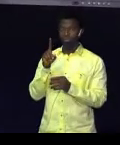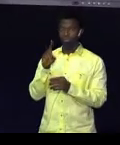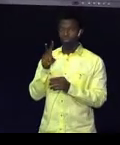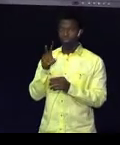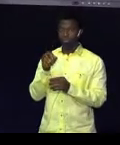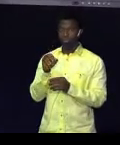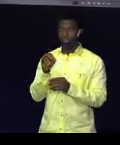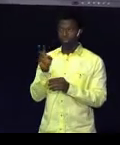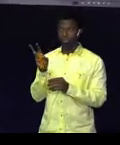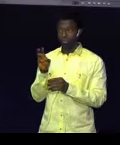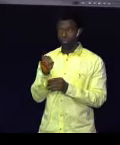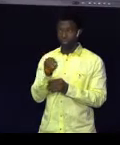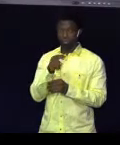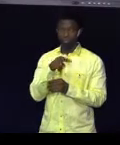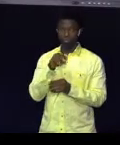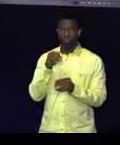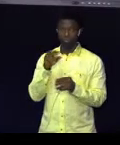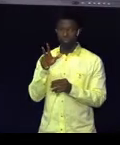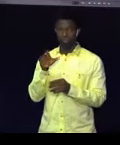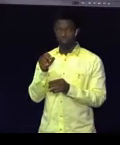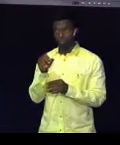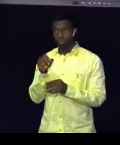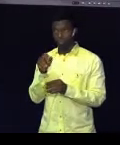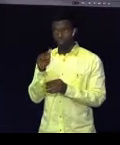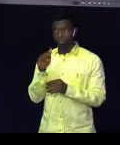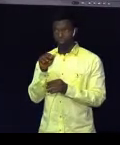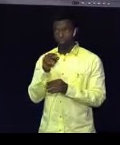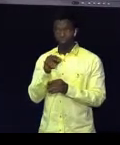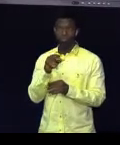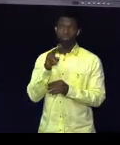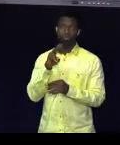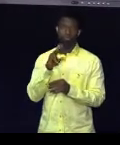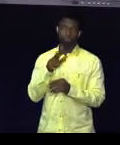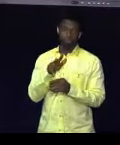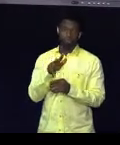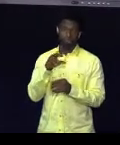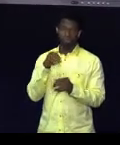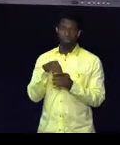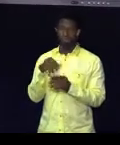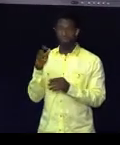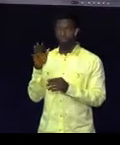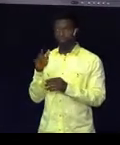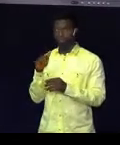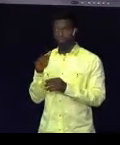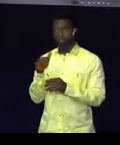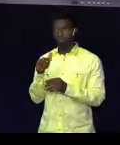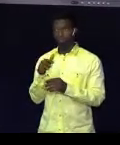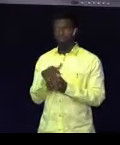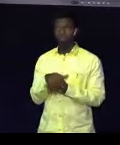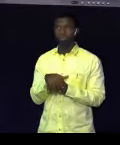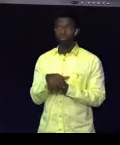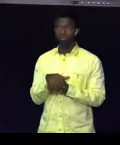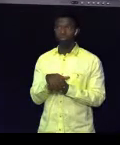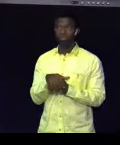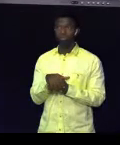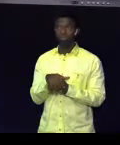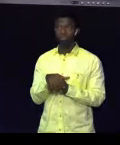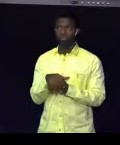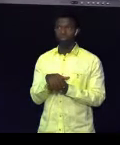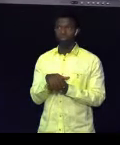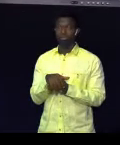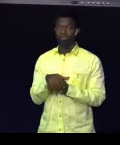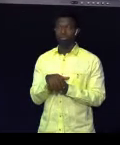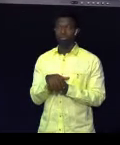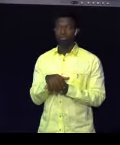60 30 times, 2 goes in 30 15 times. Now 2 can no longer go, but if you see 1 plus 5, that gives you 6. 3